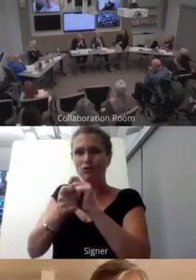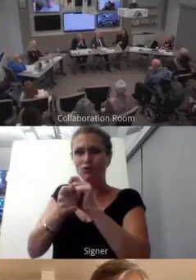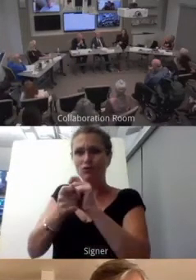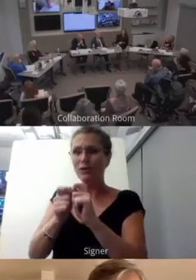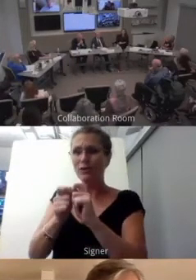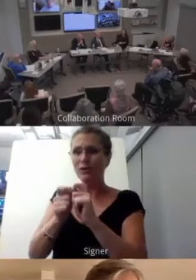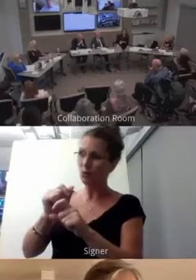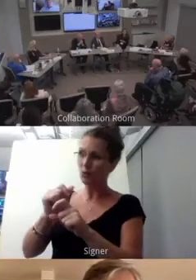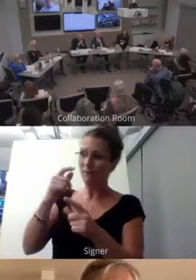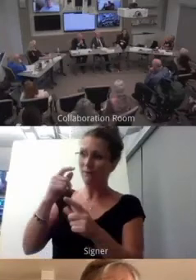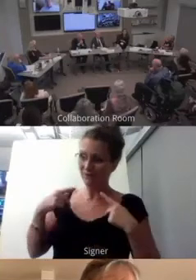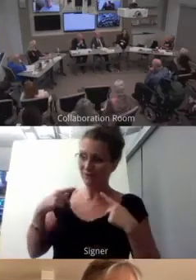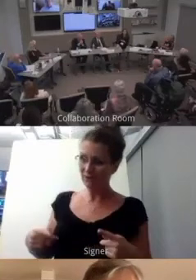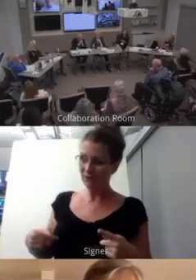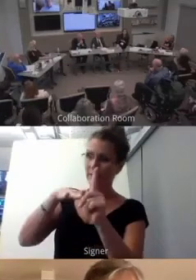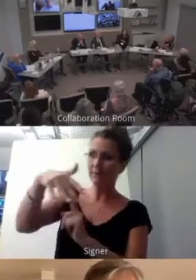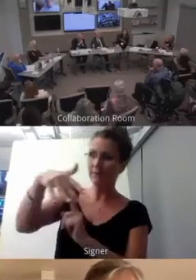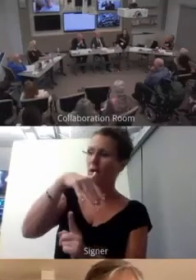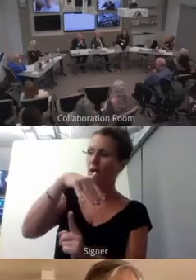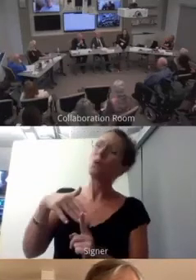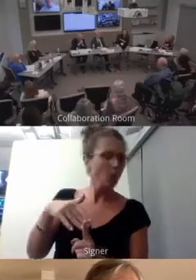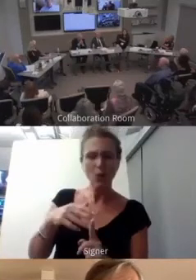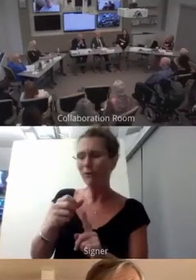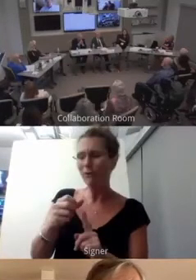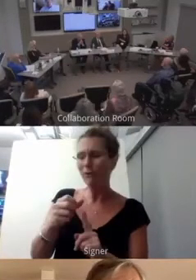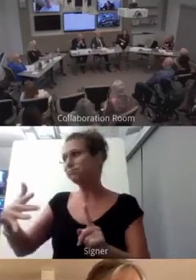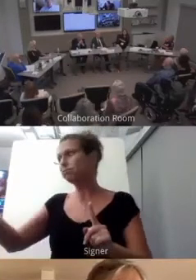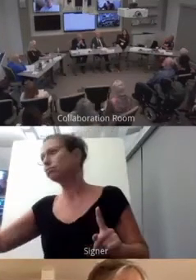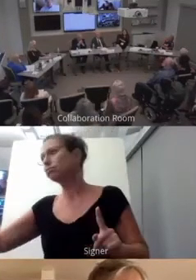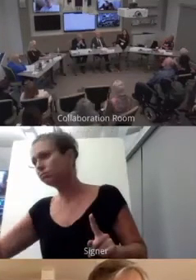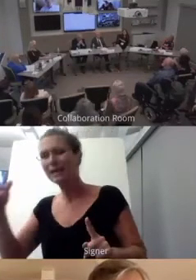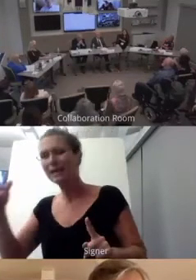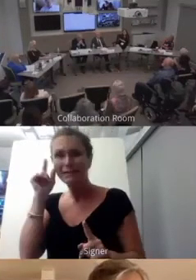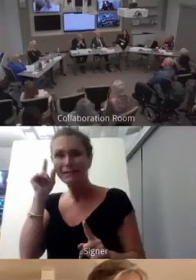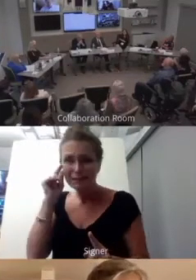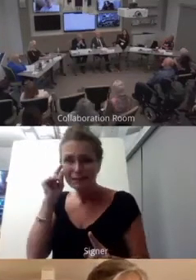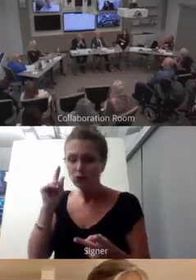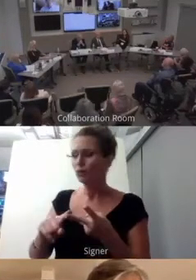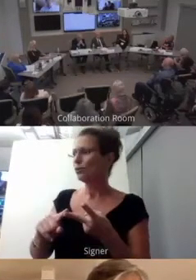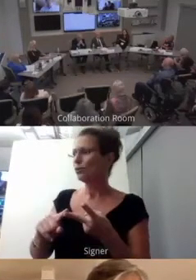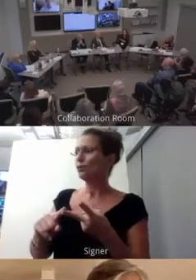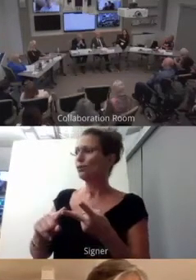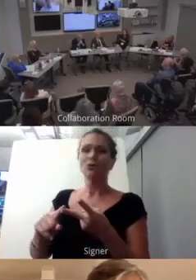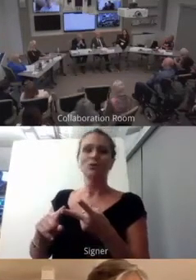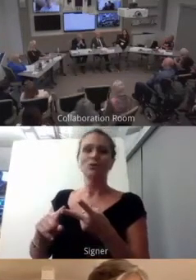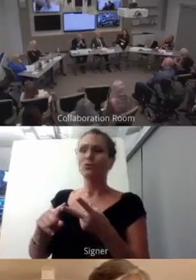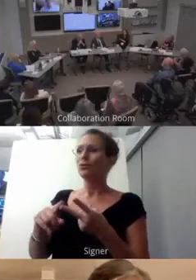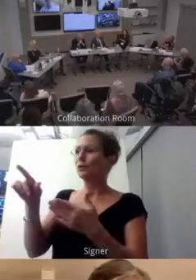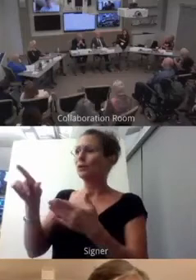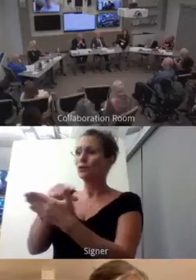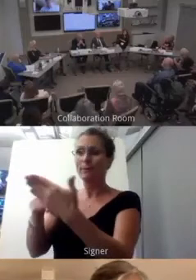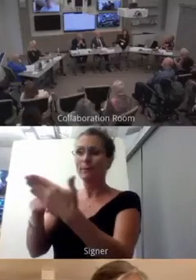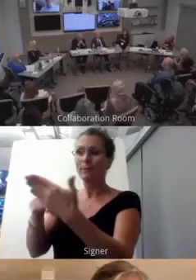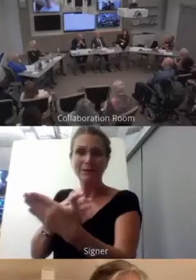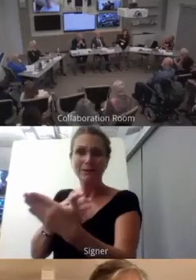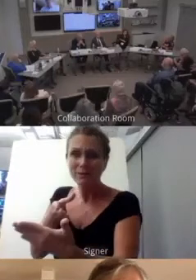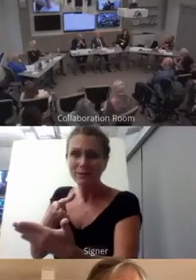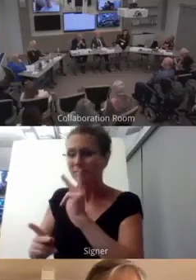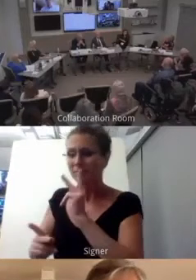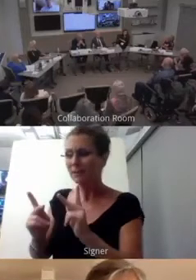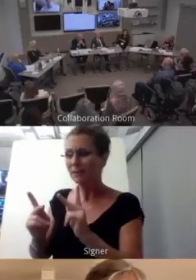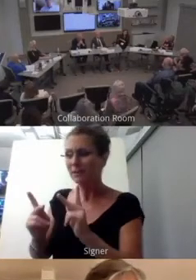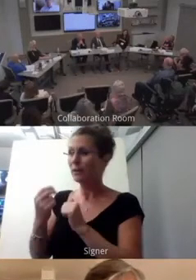talking about people with seizure disorders, discrimination against people who had HIV disease, people with